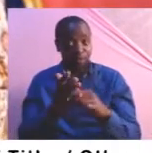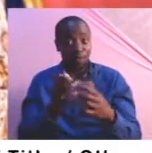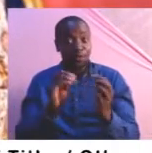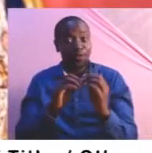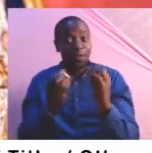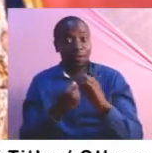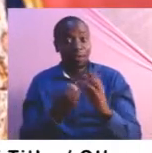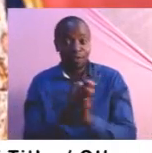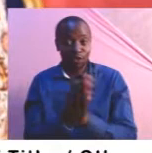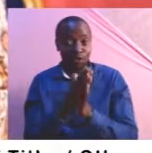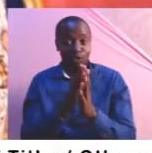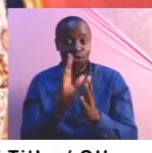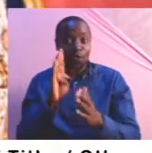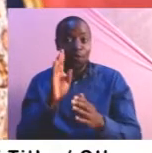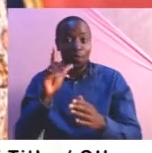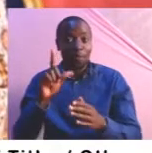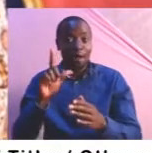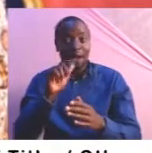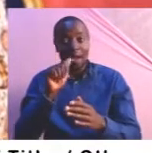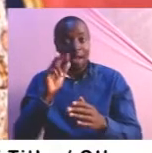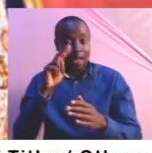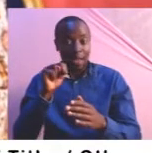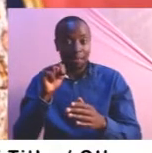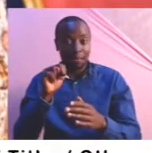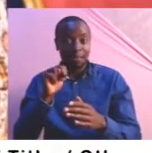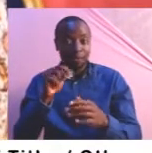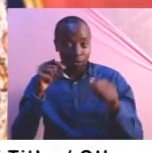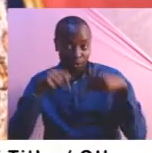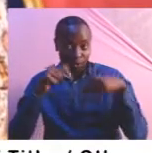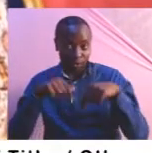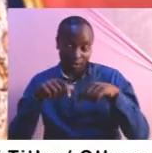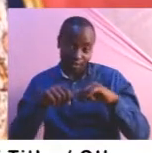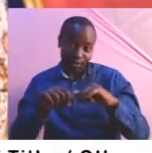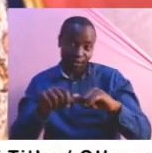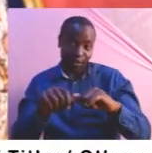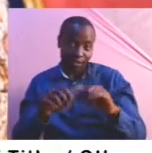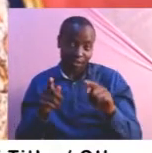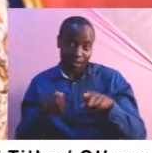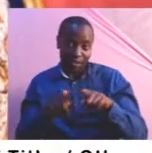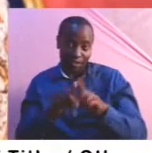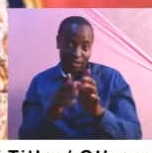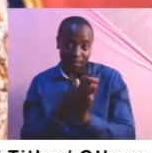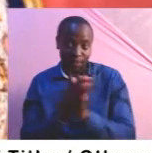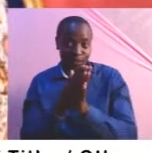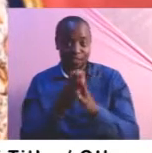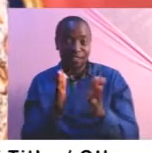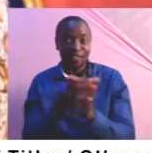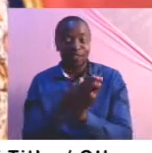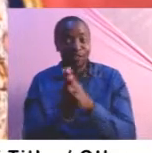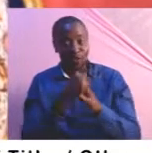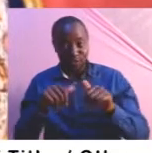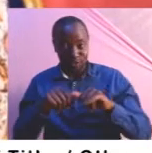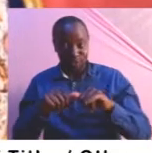story of Balaam. And today we want to continue the same story. As we say, the story continues,